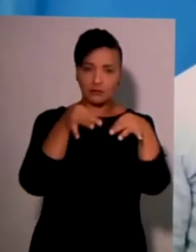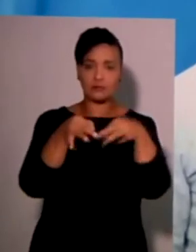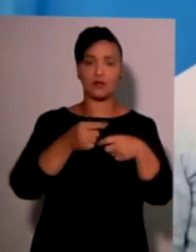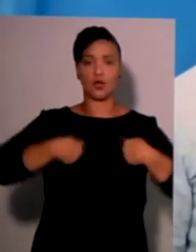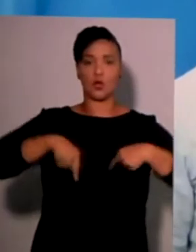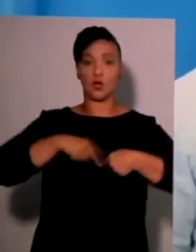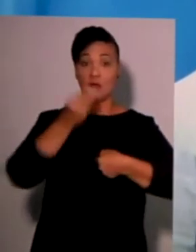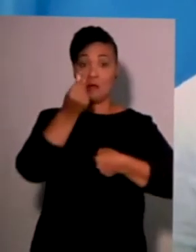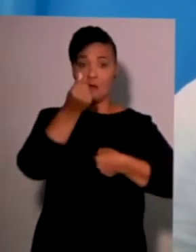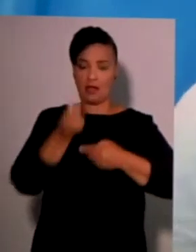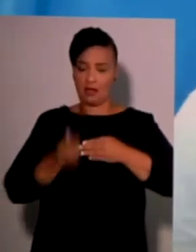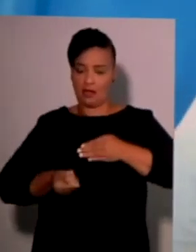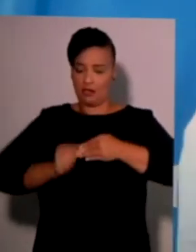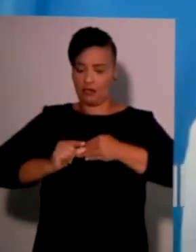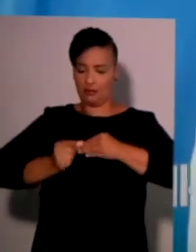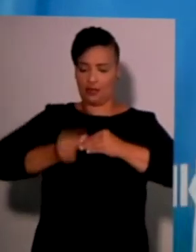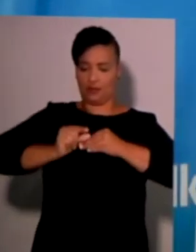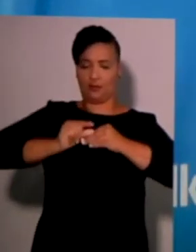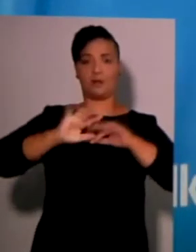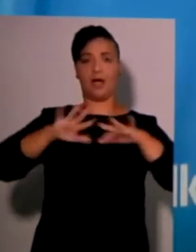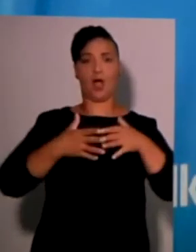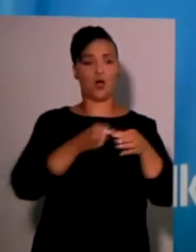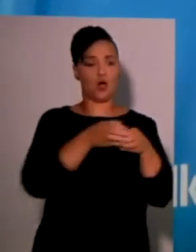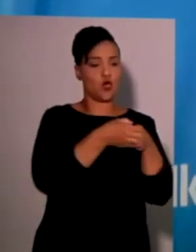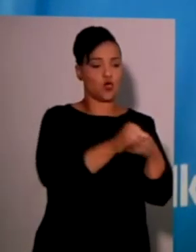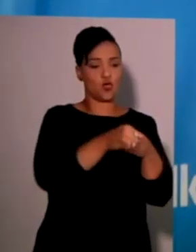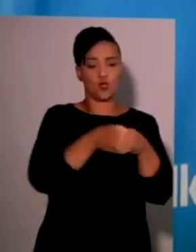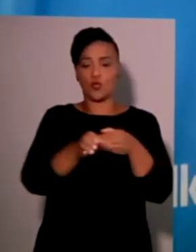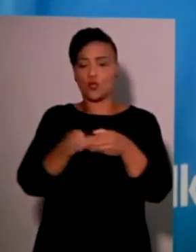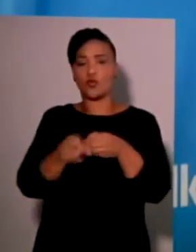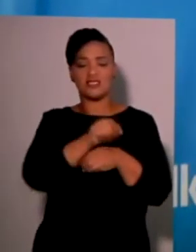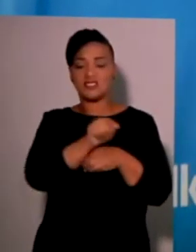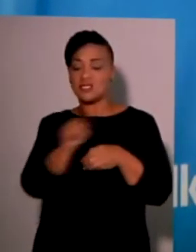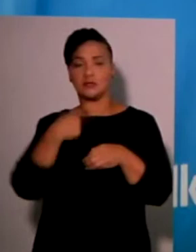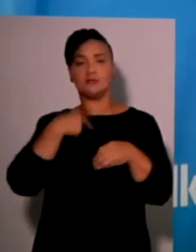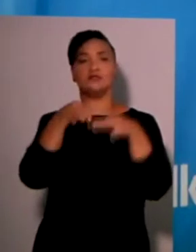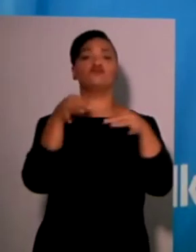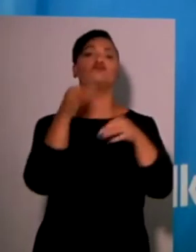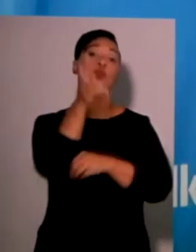each of the businesses and how they performed even under these circumstances.